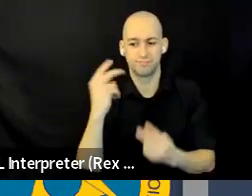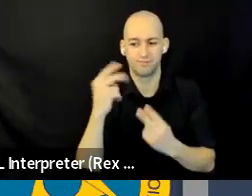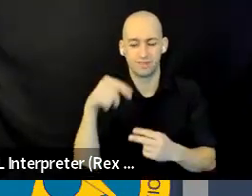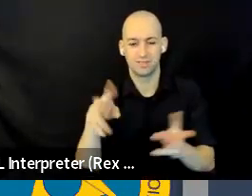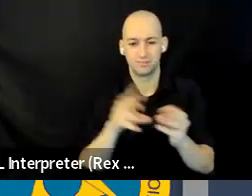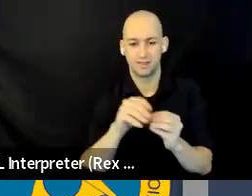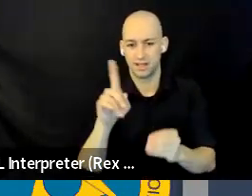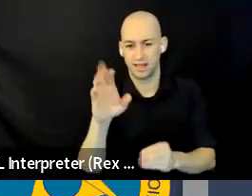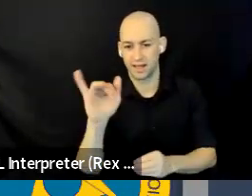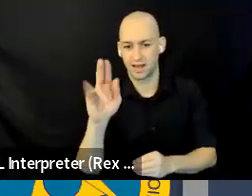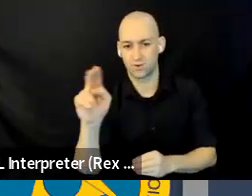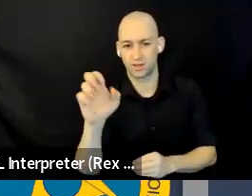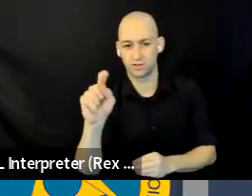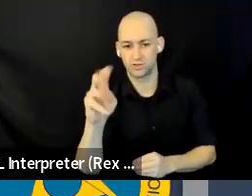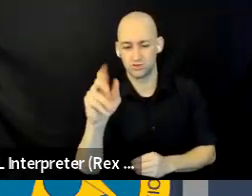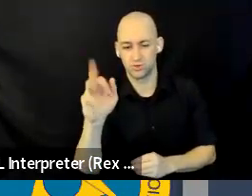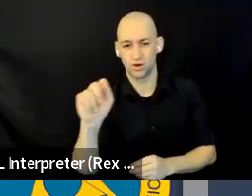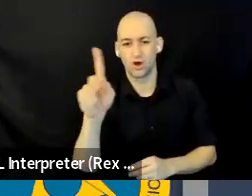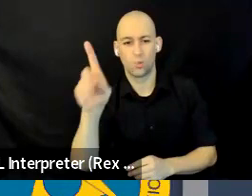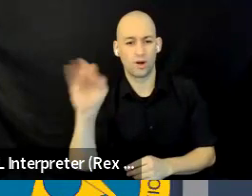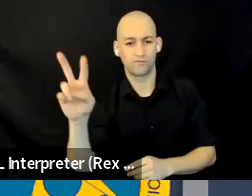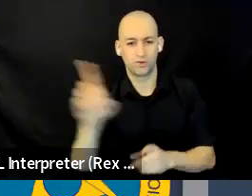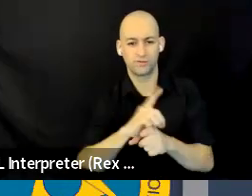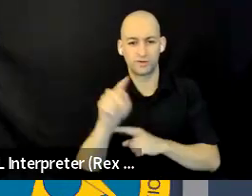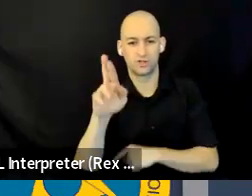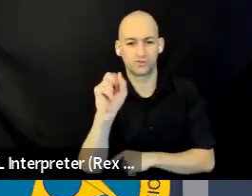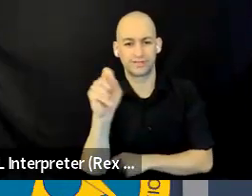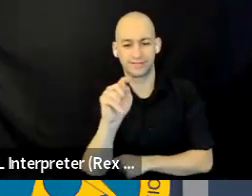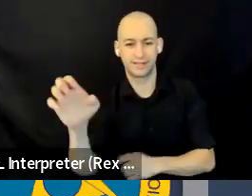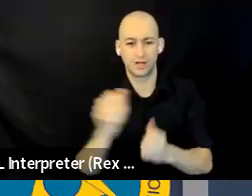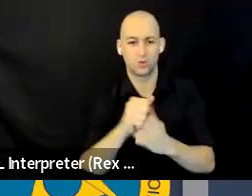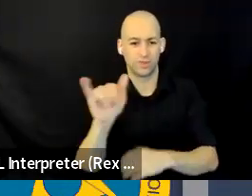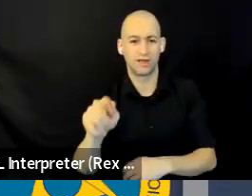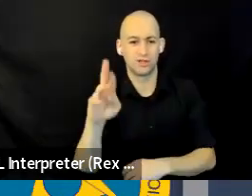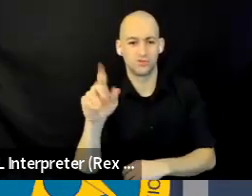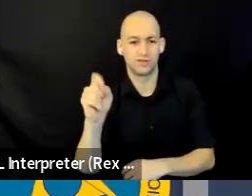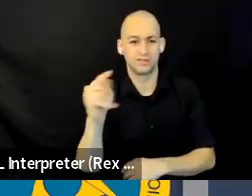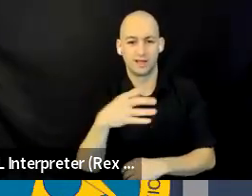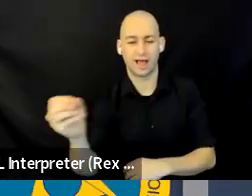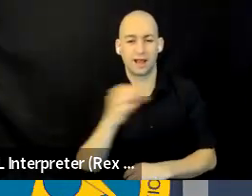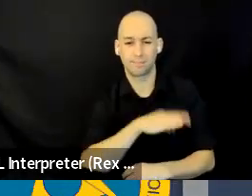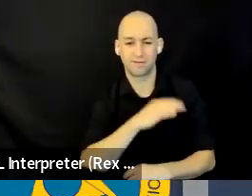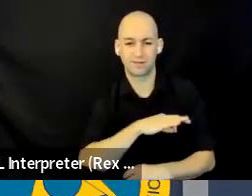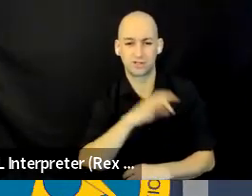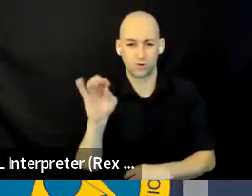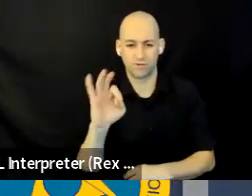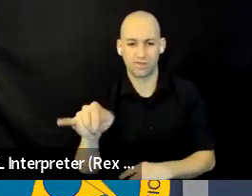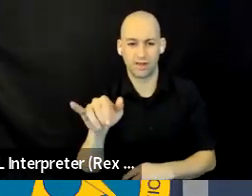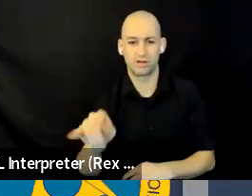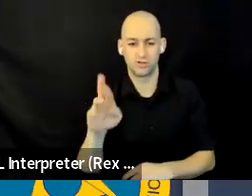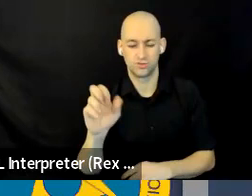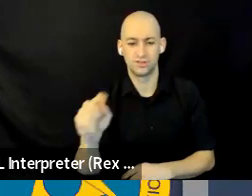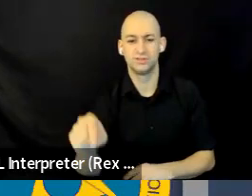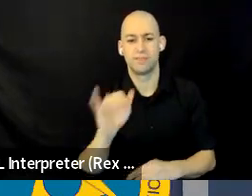Carolyn Stewart, who is one of the 2 trustees of the Padula Trust, and Logan Newberg, who is the trust beneficiary. The trust lands